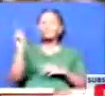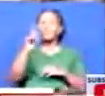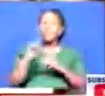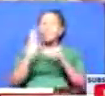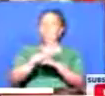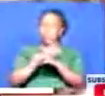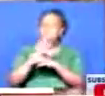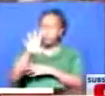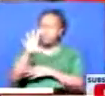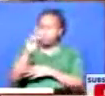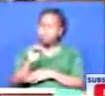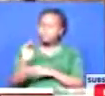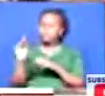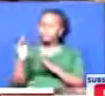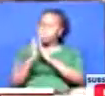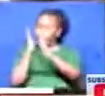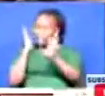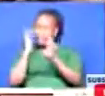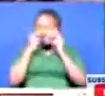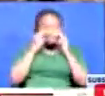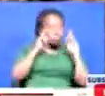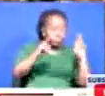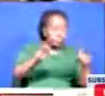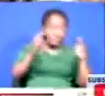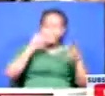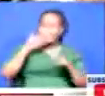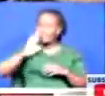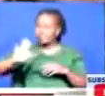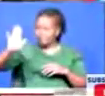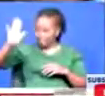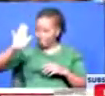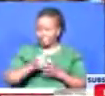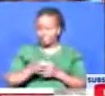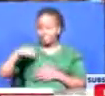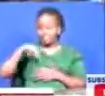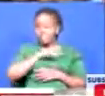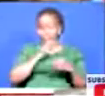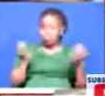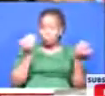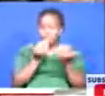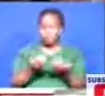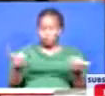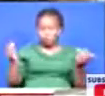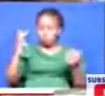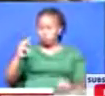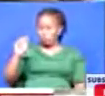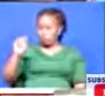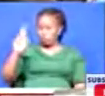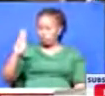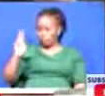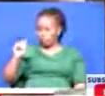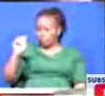to witness the president's swearing-in ceremony. Watoto wa Mau Mau, na ukituona hapa,